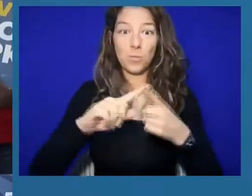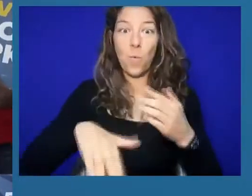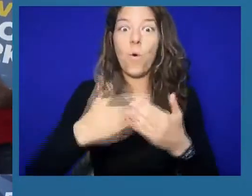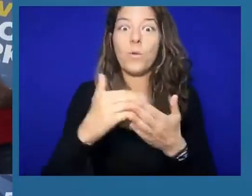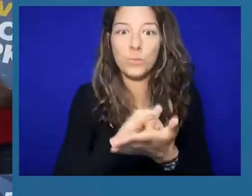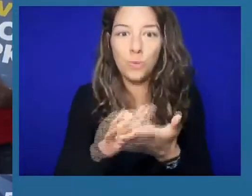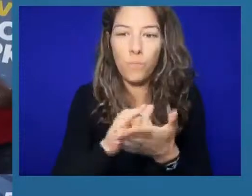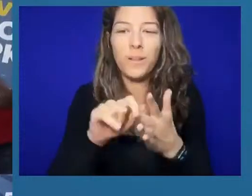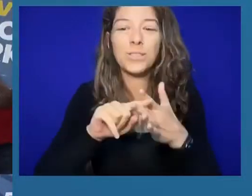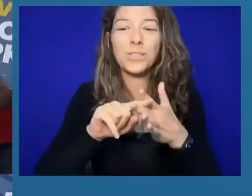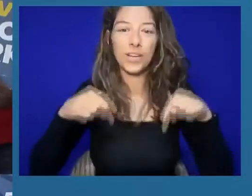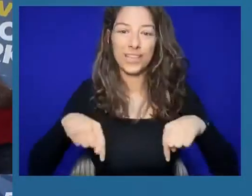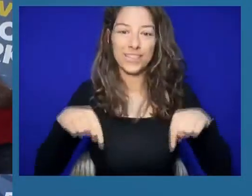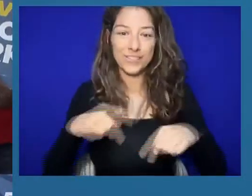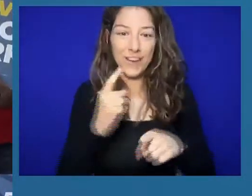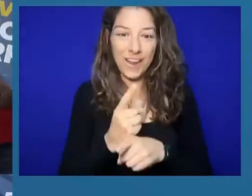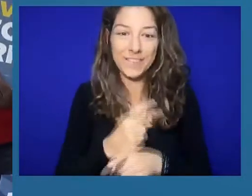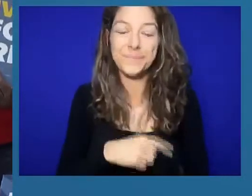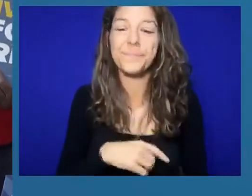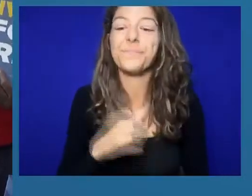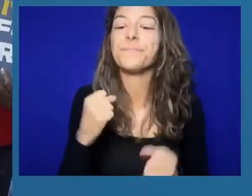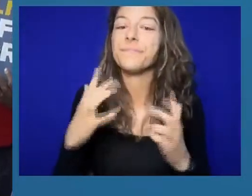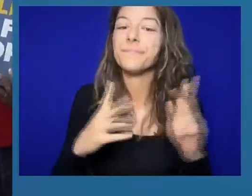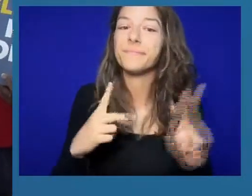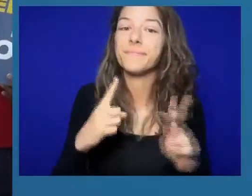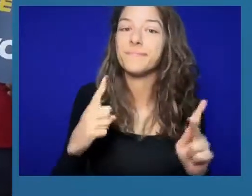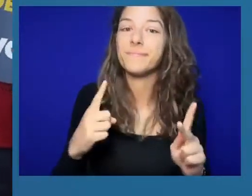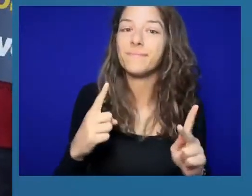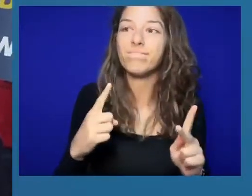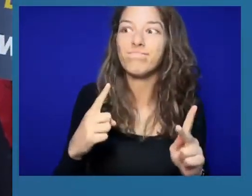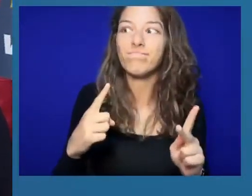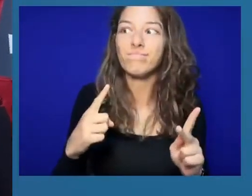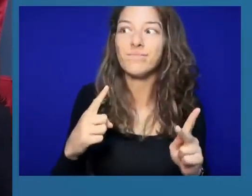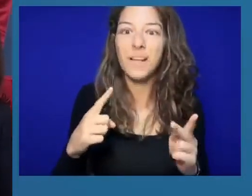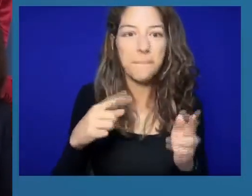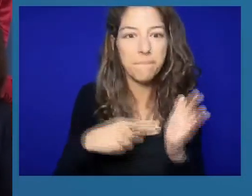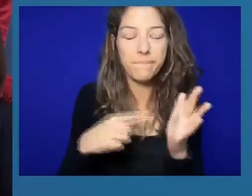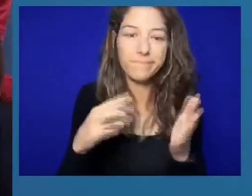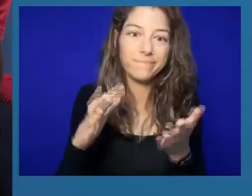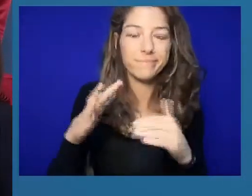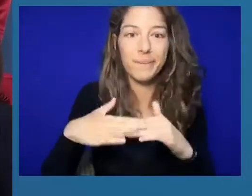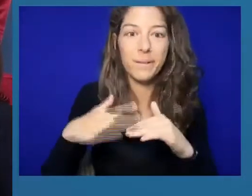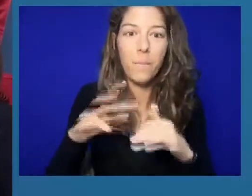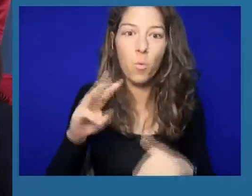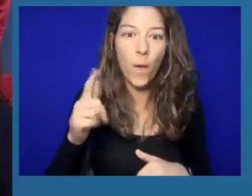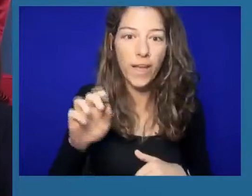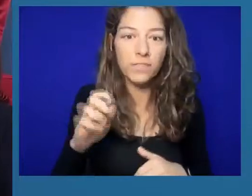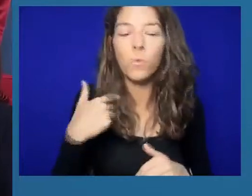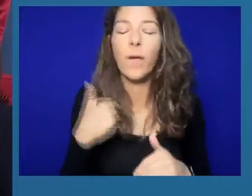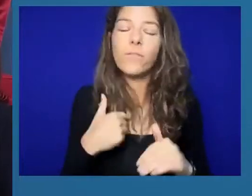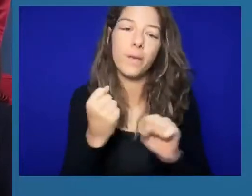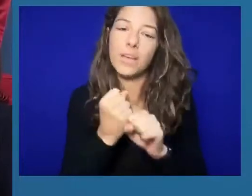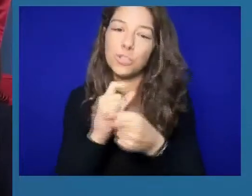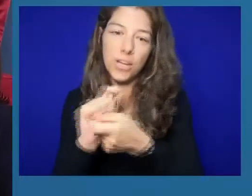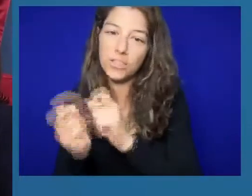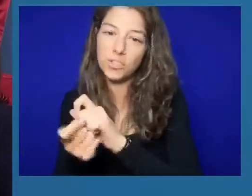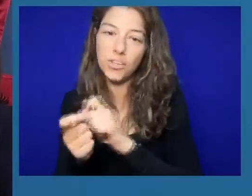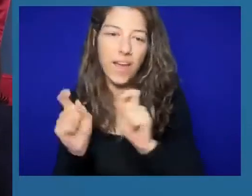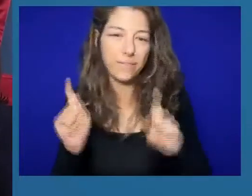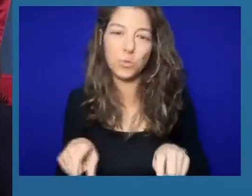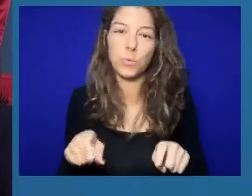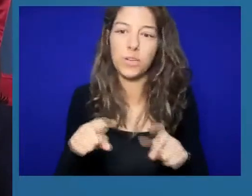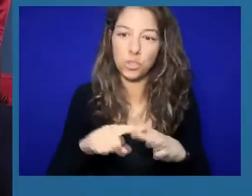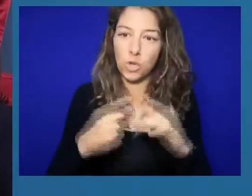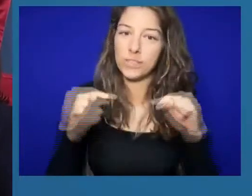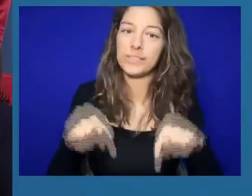here, right? A lot of people are still on minimum wage, but we have to make a change. We have to make that change, and it starts here in